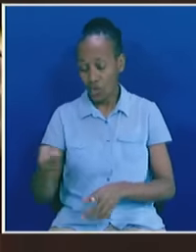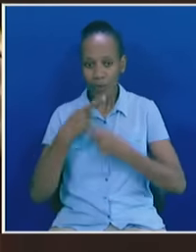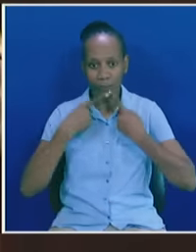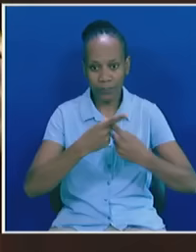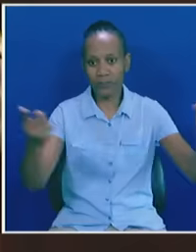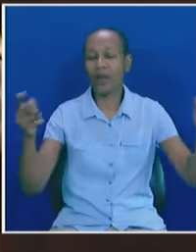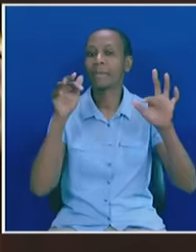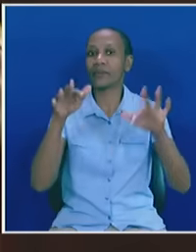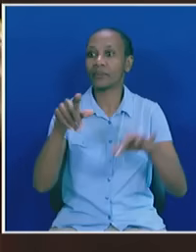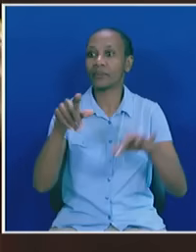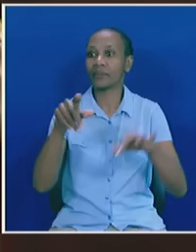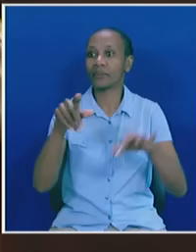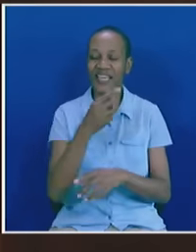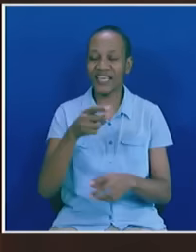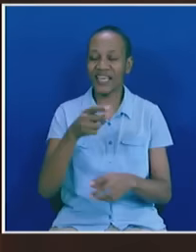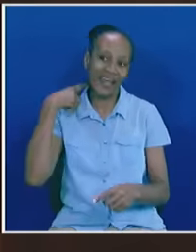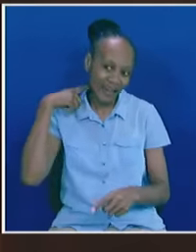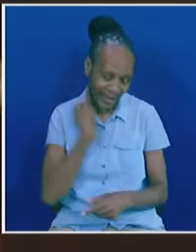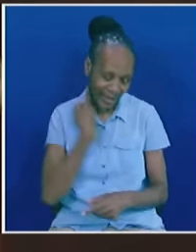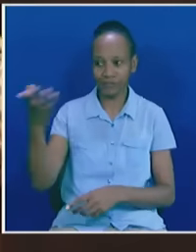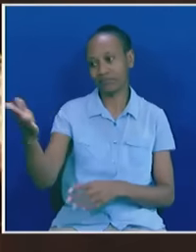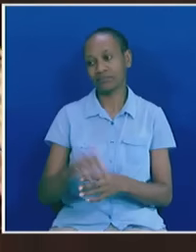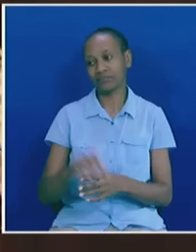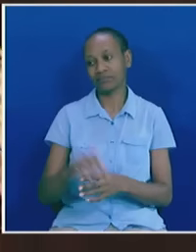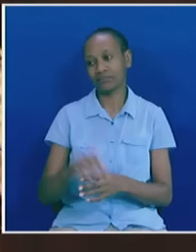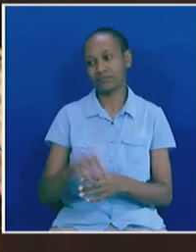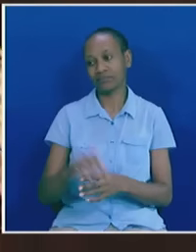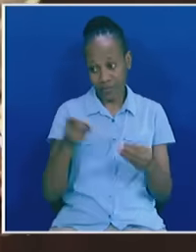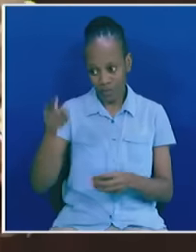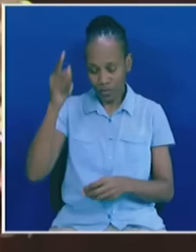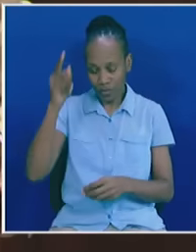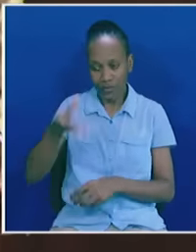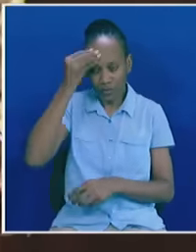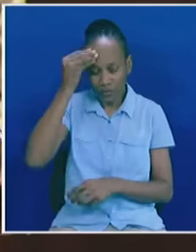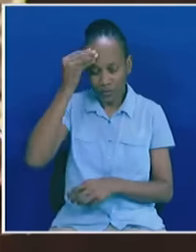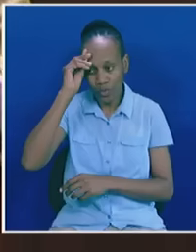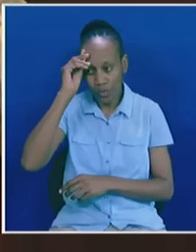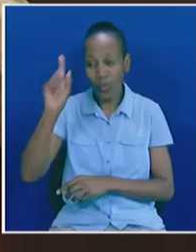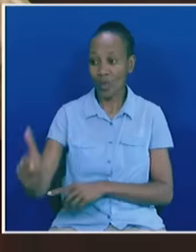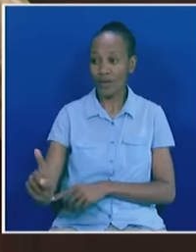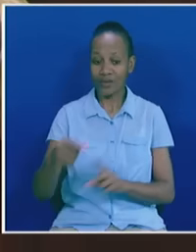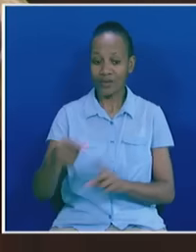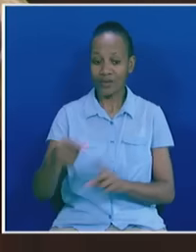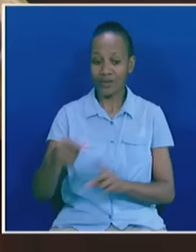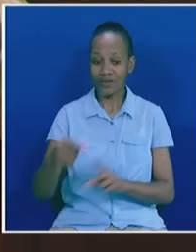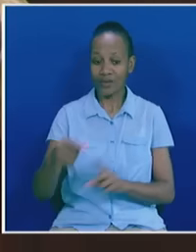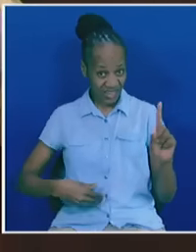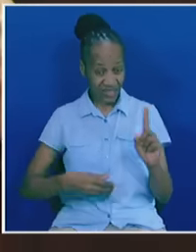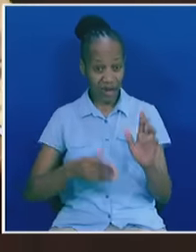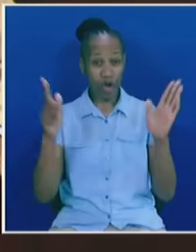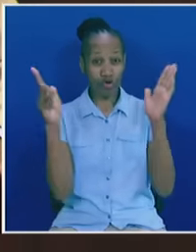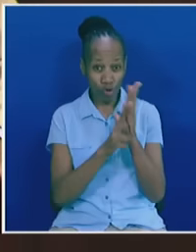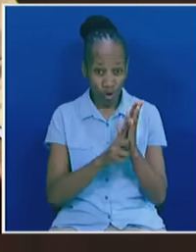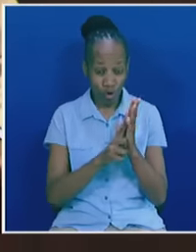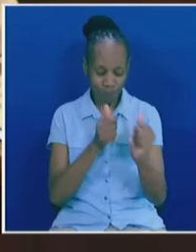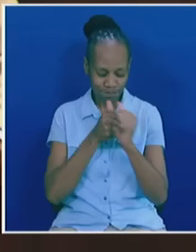ayikho lento enichoko. And futhi okunye fanele nikwazi u-president of this country uyawulandela umthetho, he